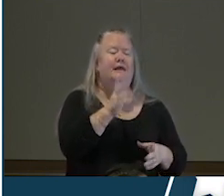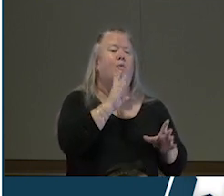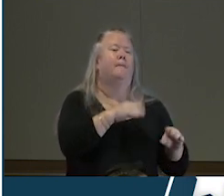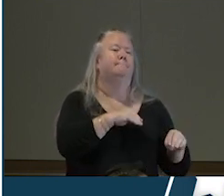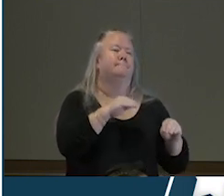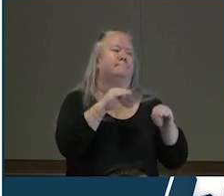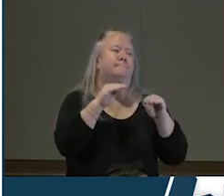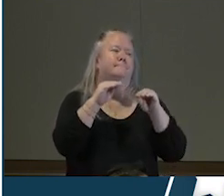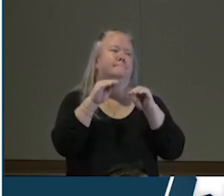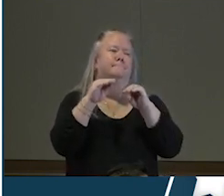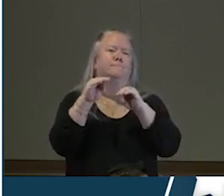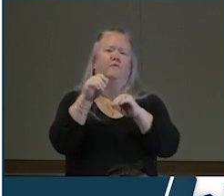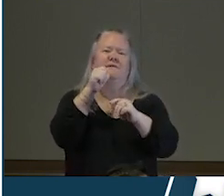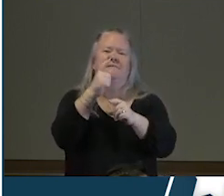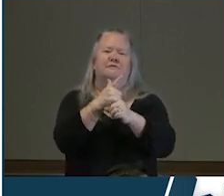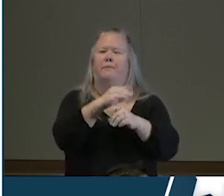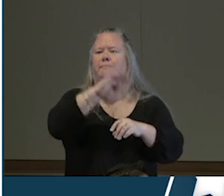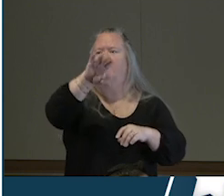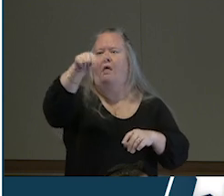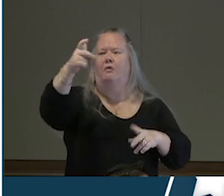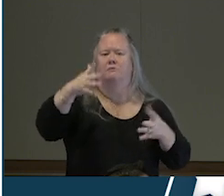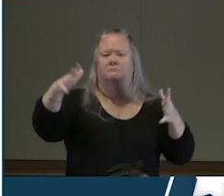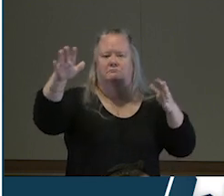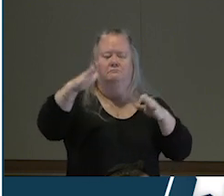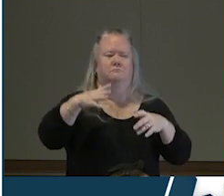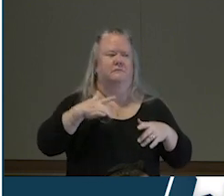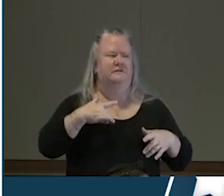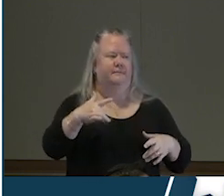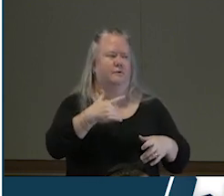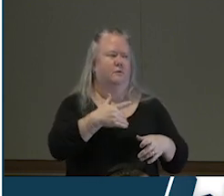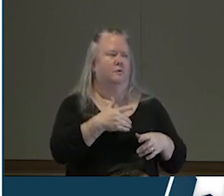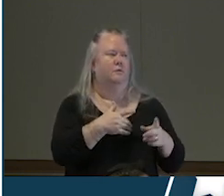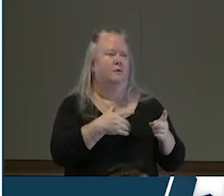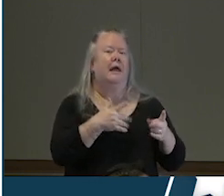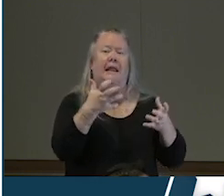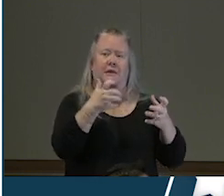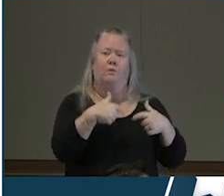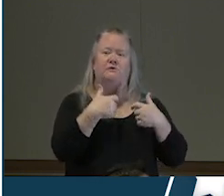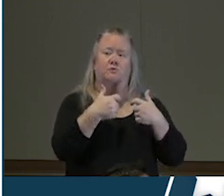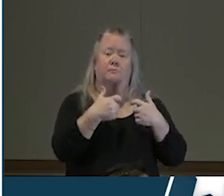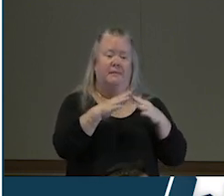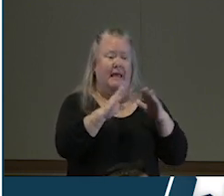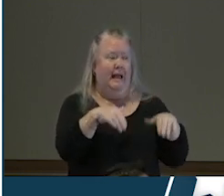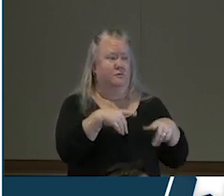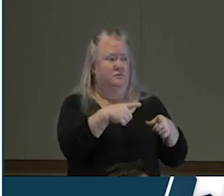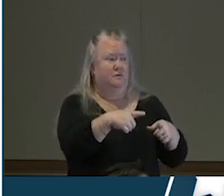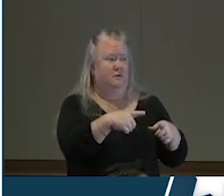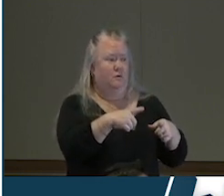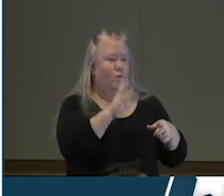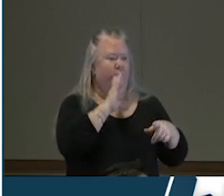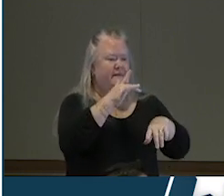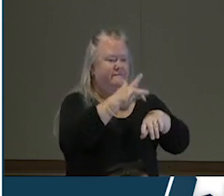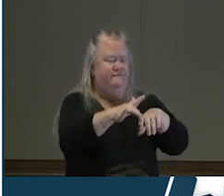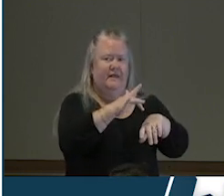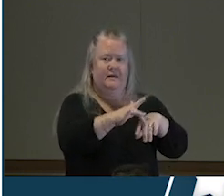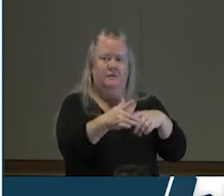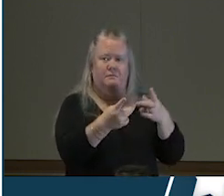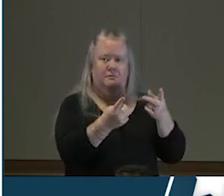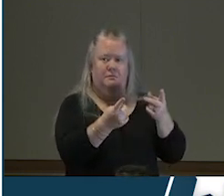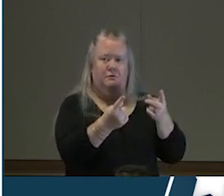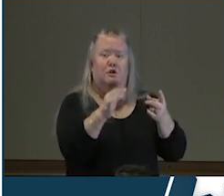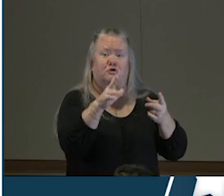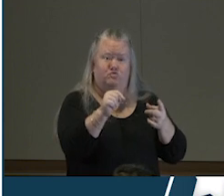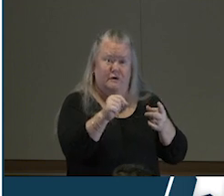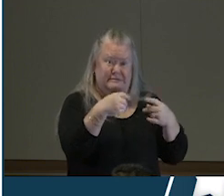move, his sister moves somewhere else, she's typical. He wants to live, but now the house is gonna be vacant, the